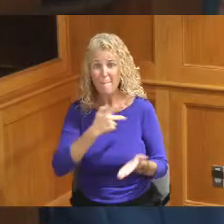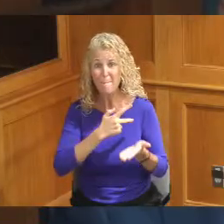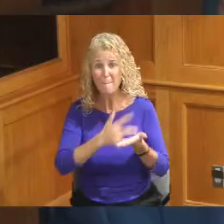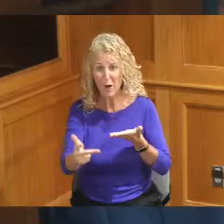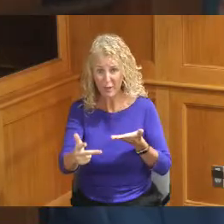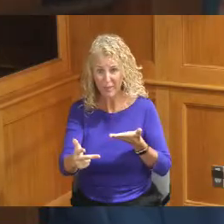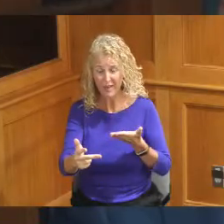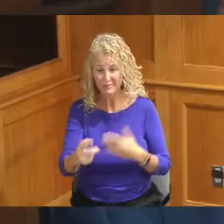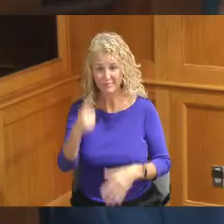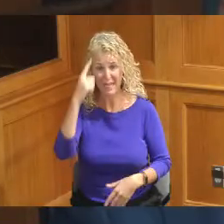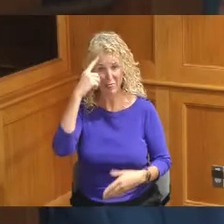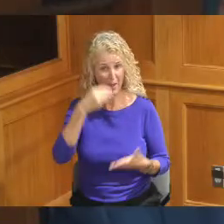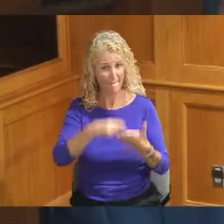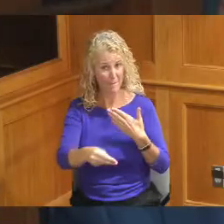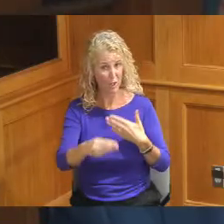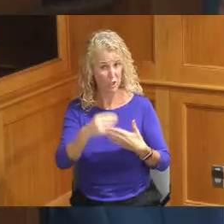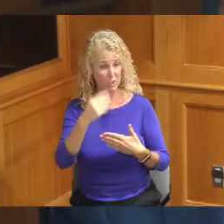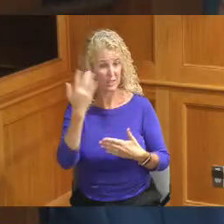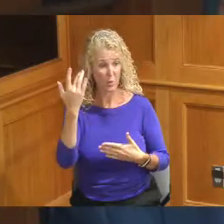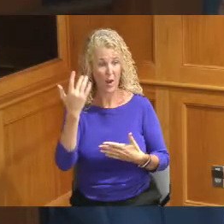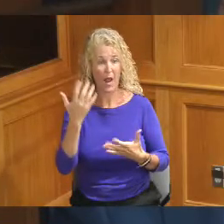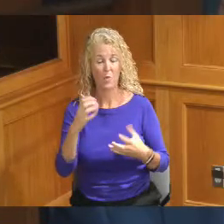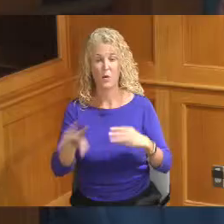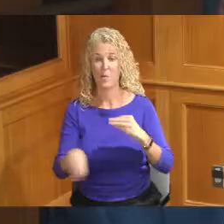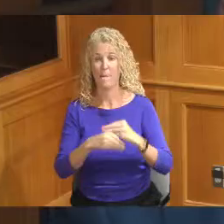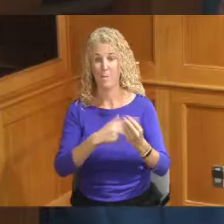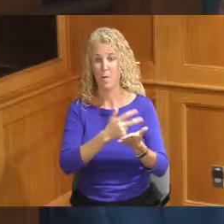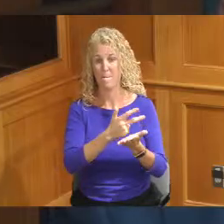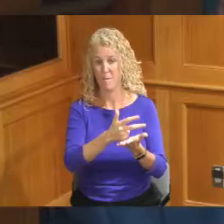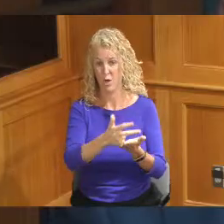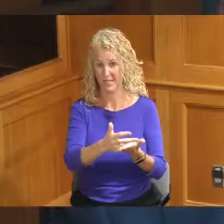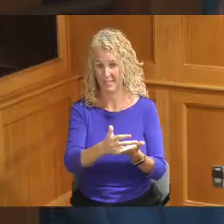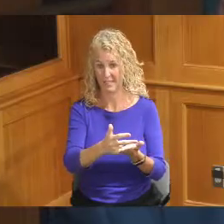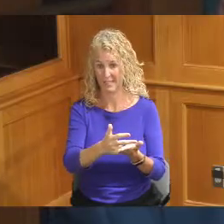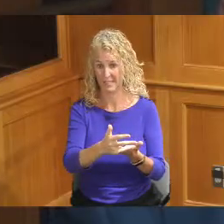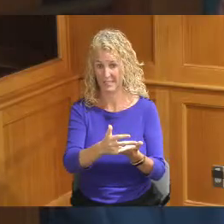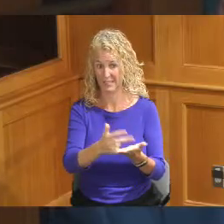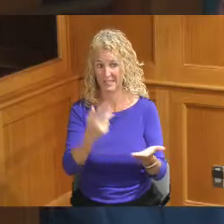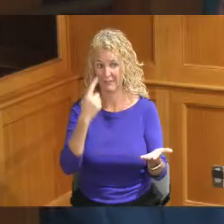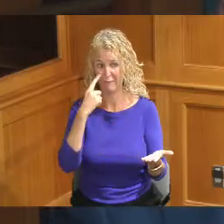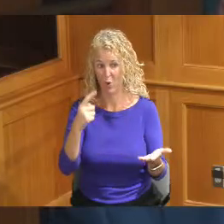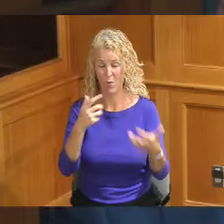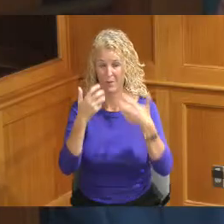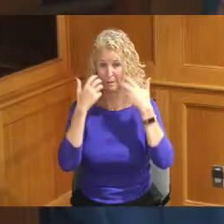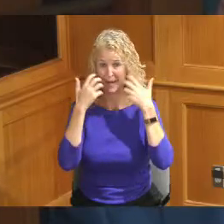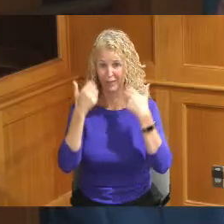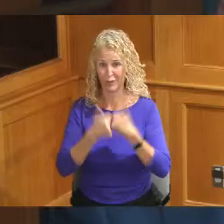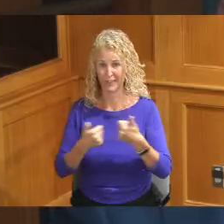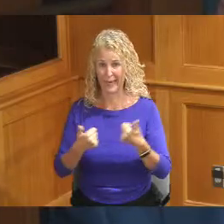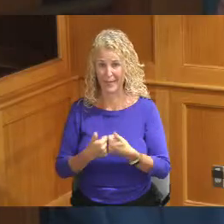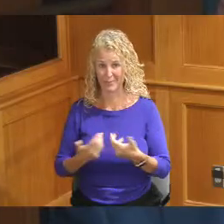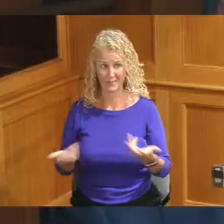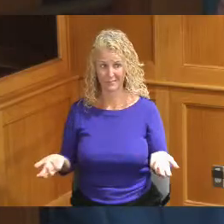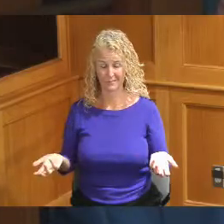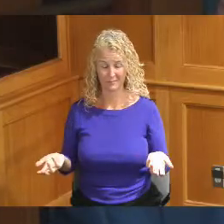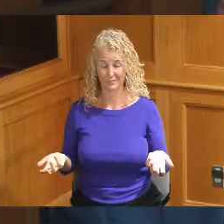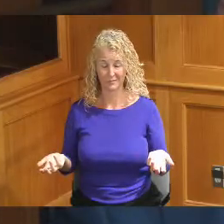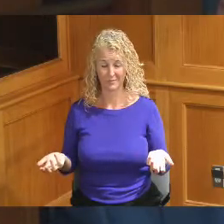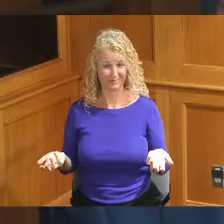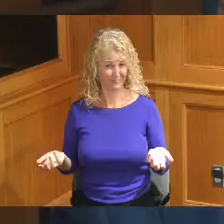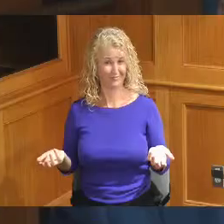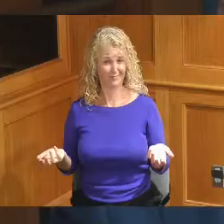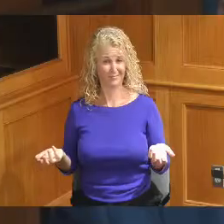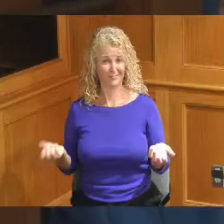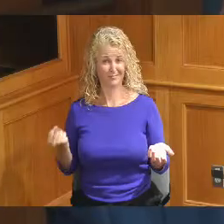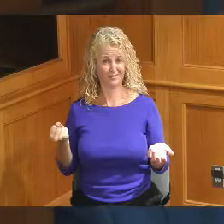we originally bought it to have some extra parking spaces for the Bengal games. And I just don't